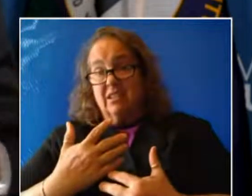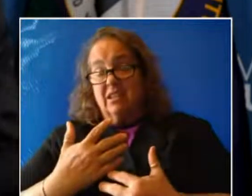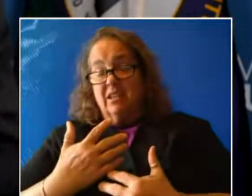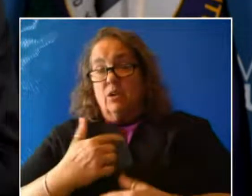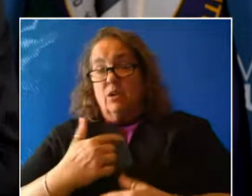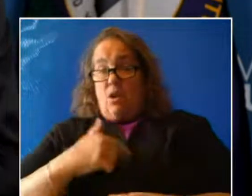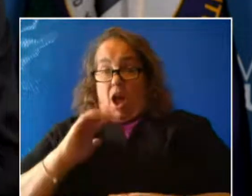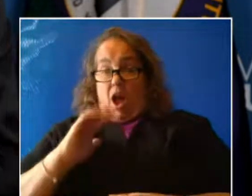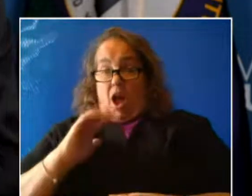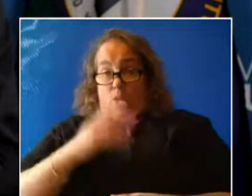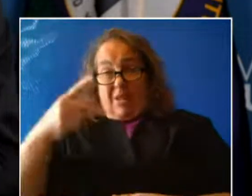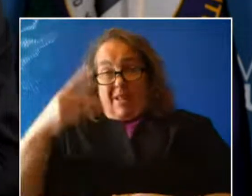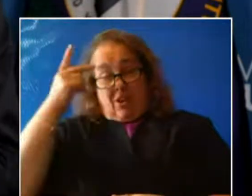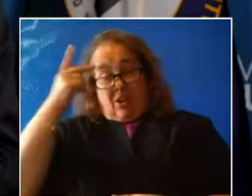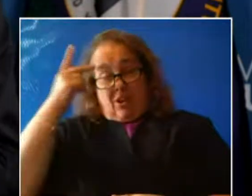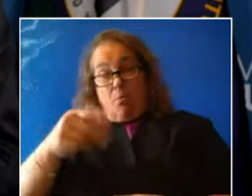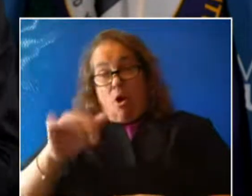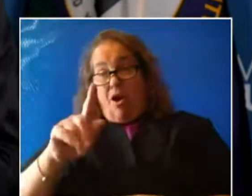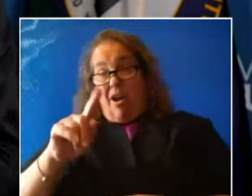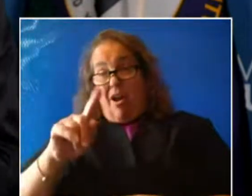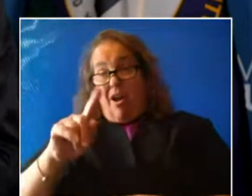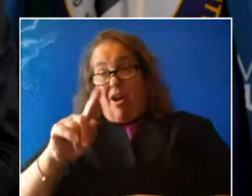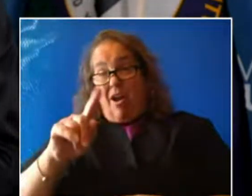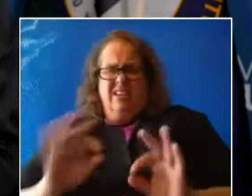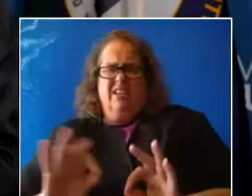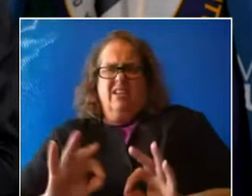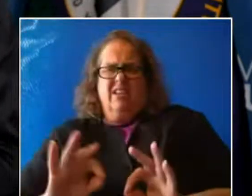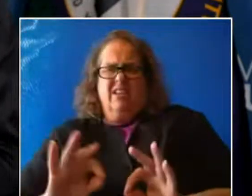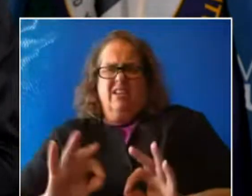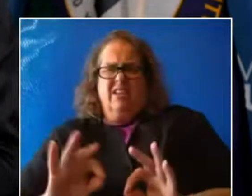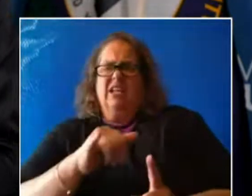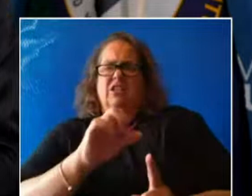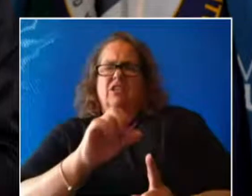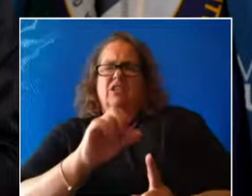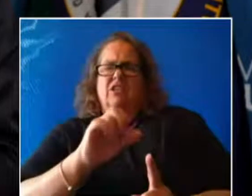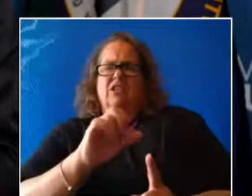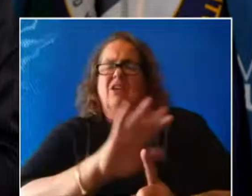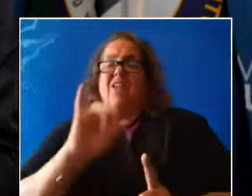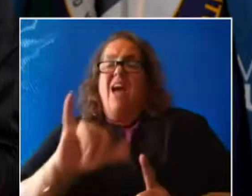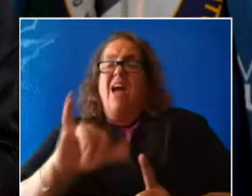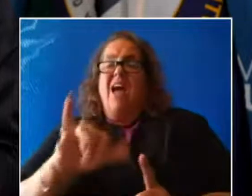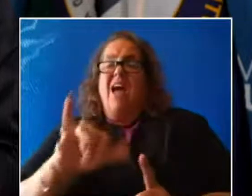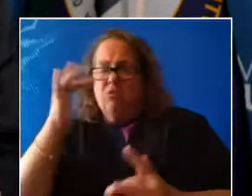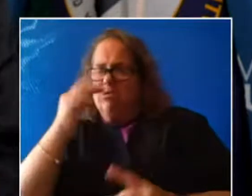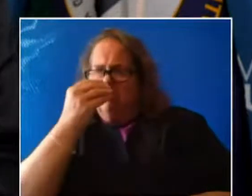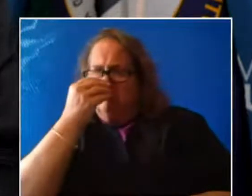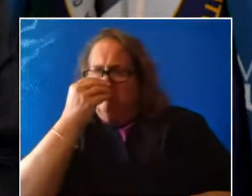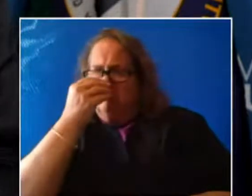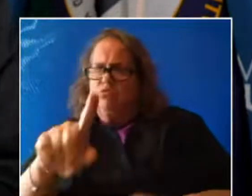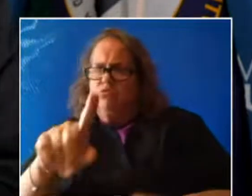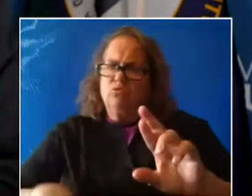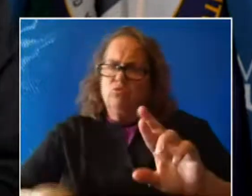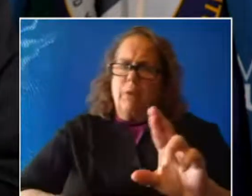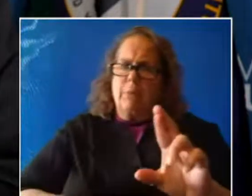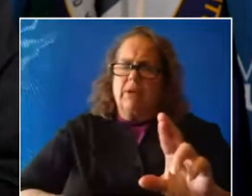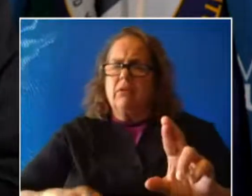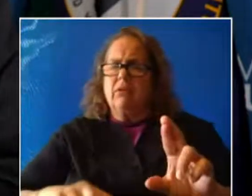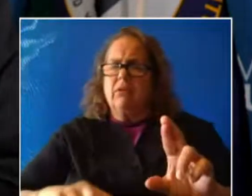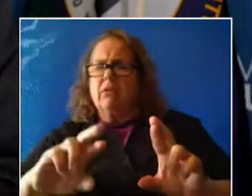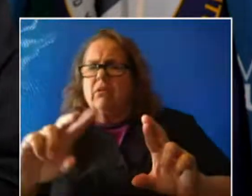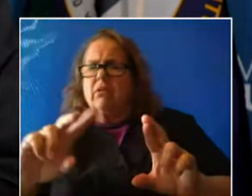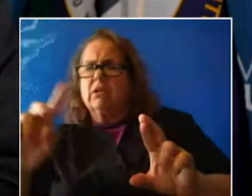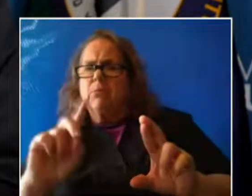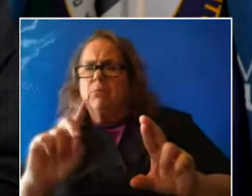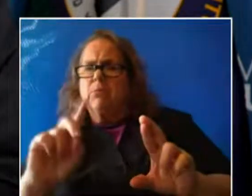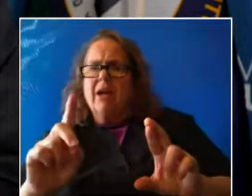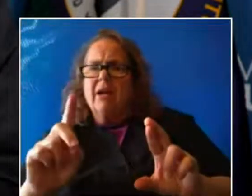just constructs, right? And this virus doesn't care. Whether you decide to put a D or an R behind your name, it'll kill you just